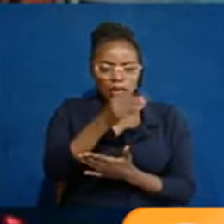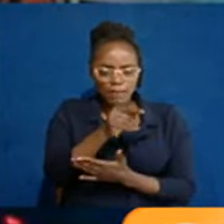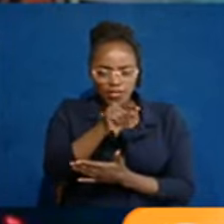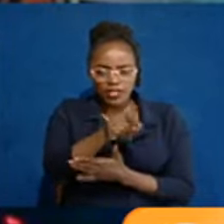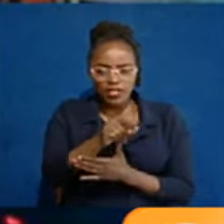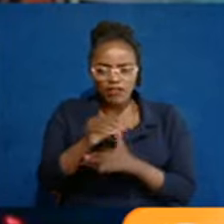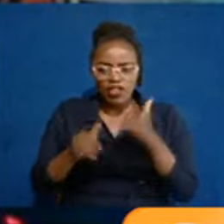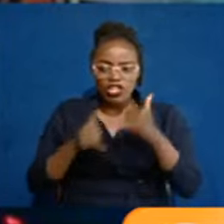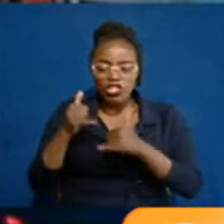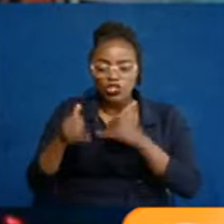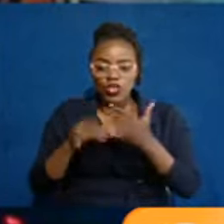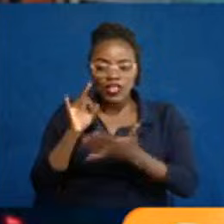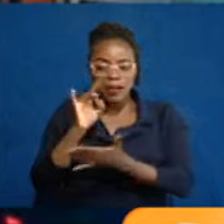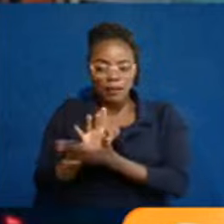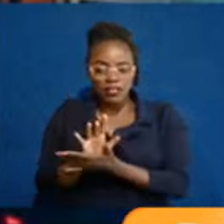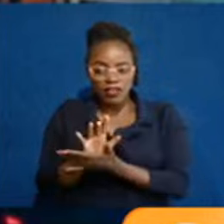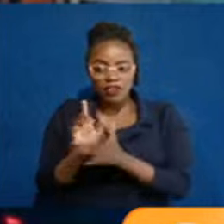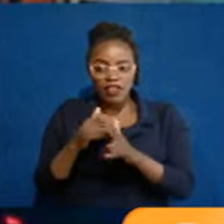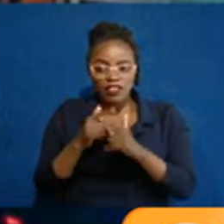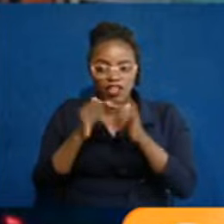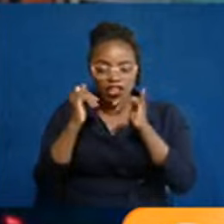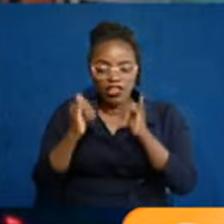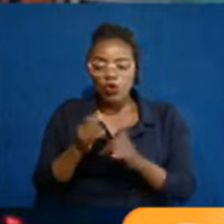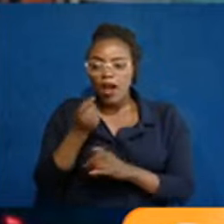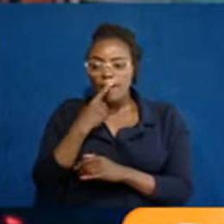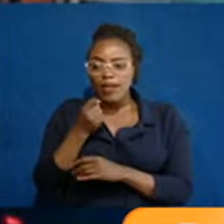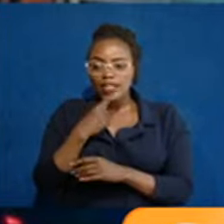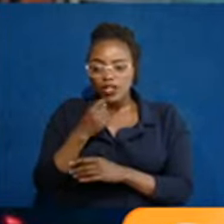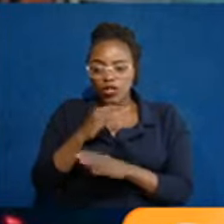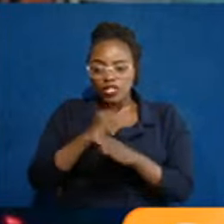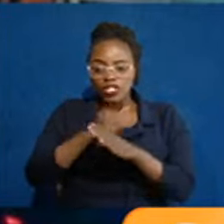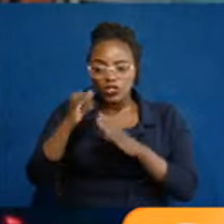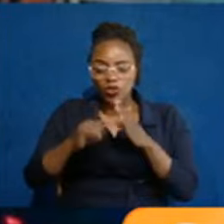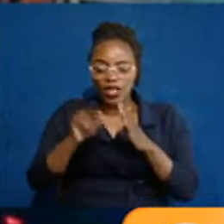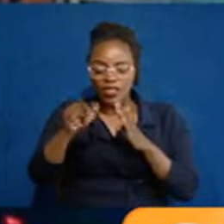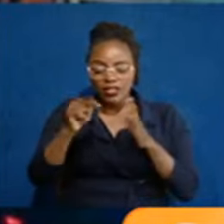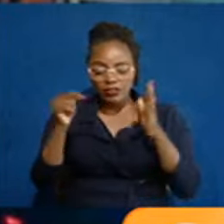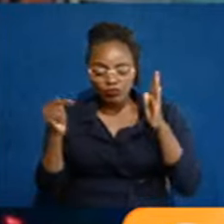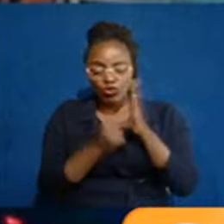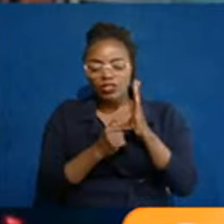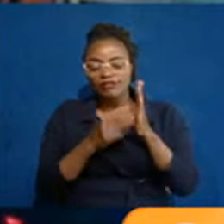Enjoy the impeachment and your new medical cover. And that is my memo.